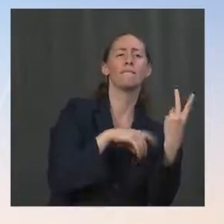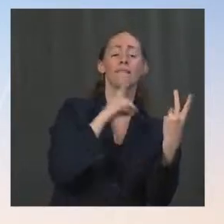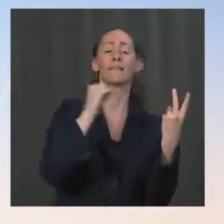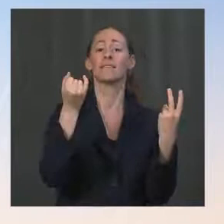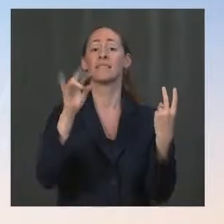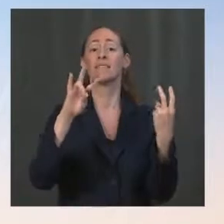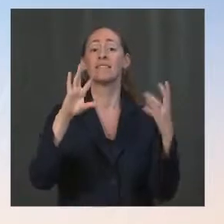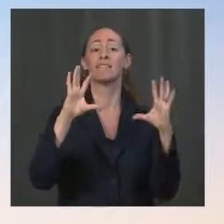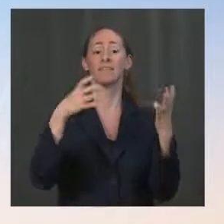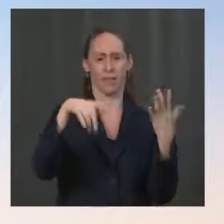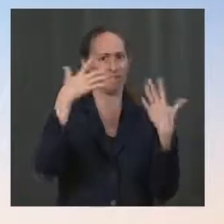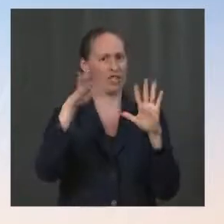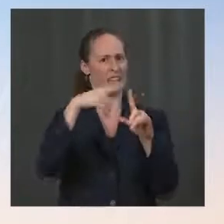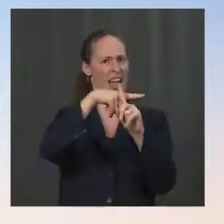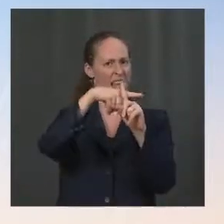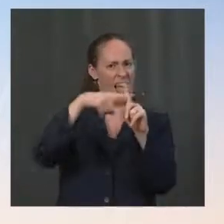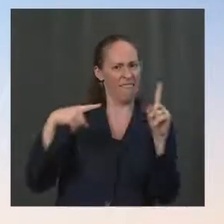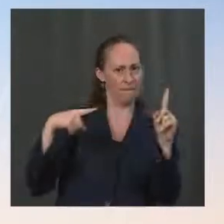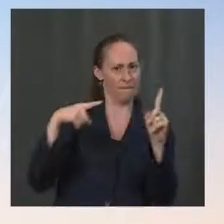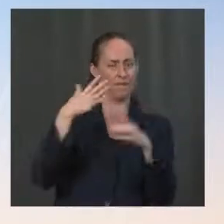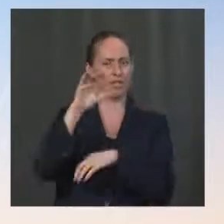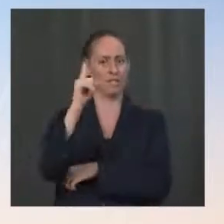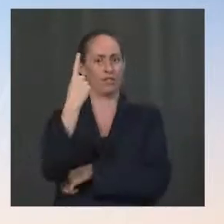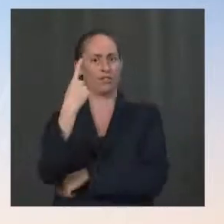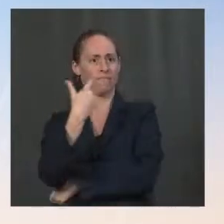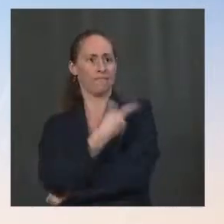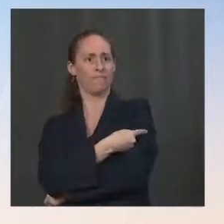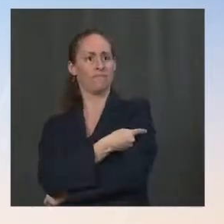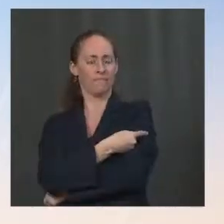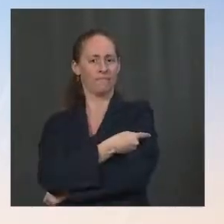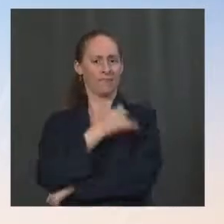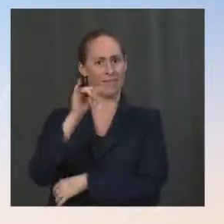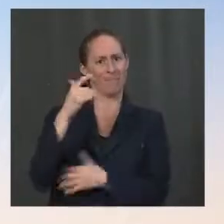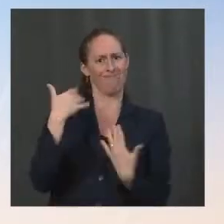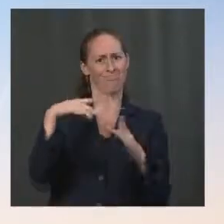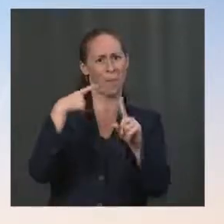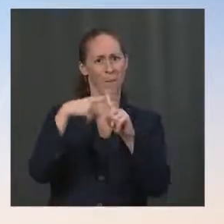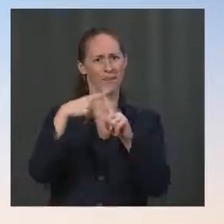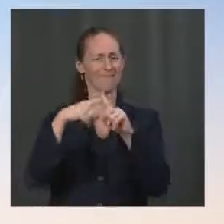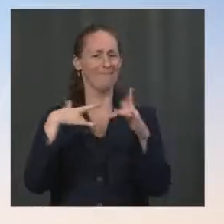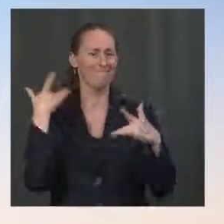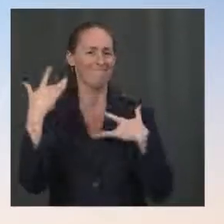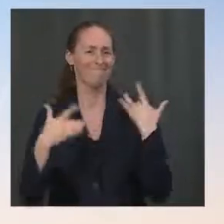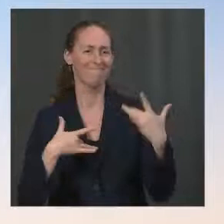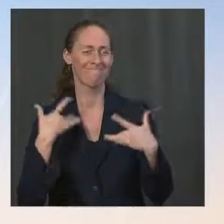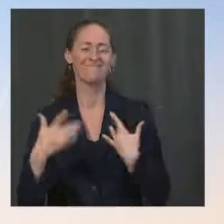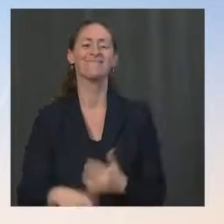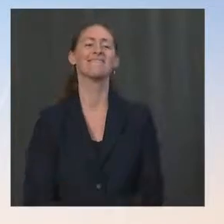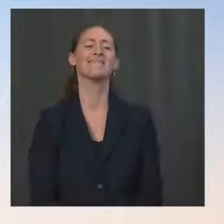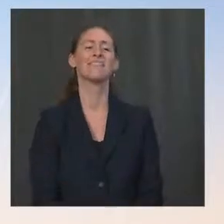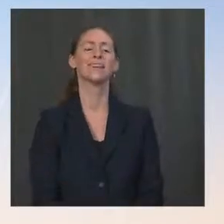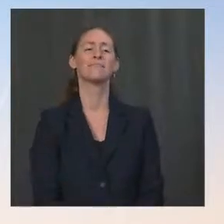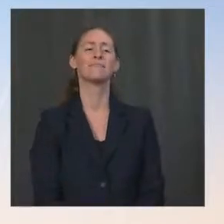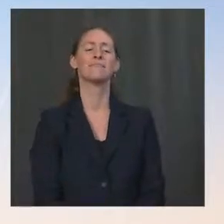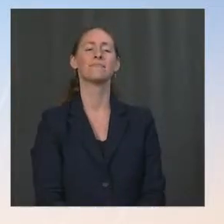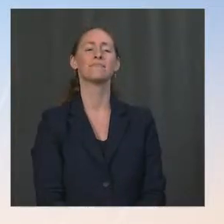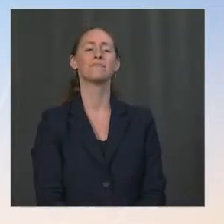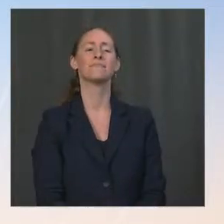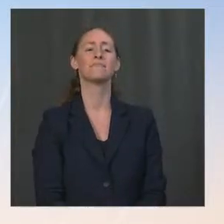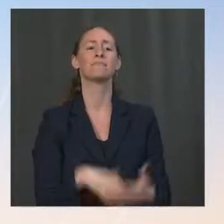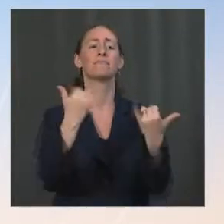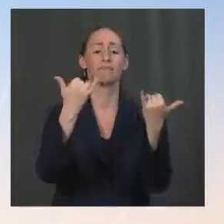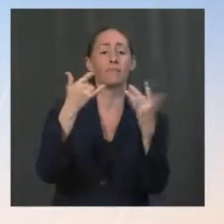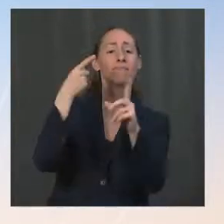more work to do, but a positive step forward. Also wanted to note that today the Department of Health and Human Services Secretary